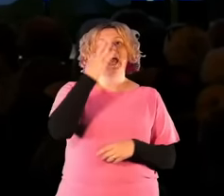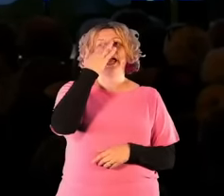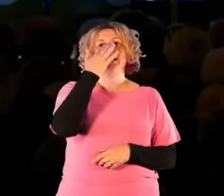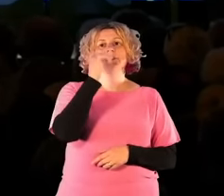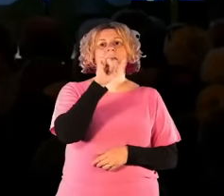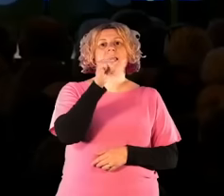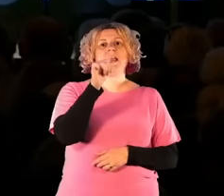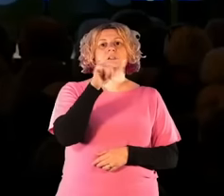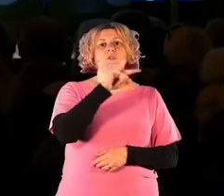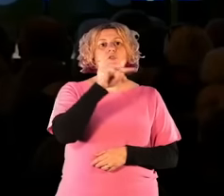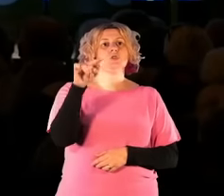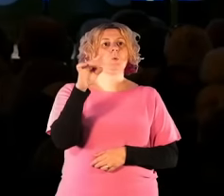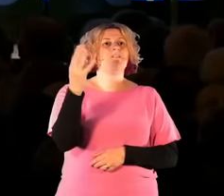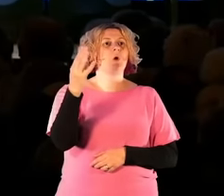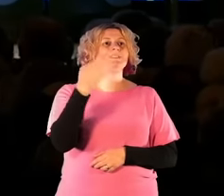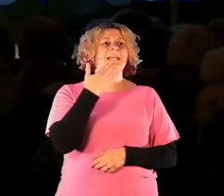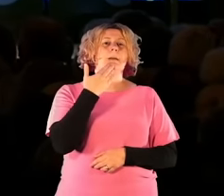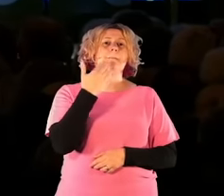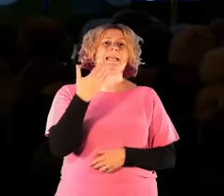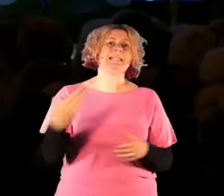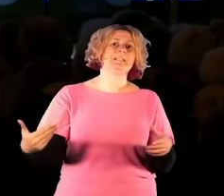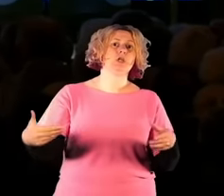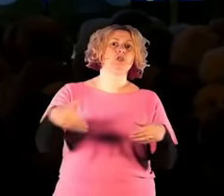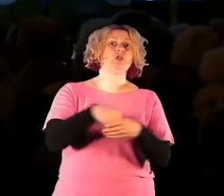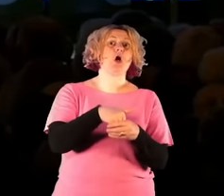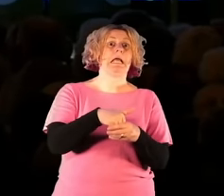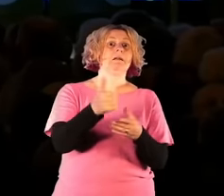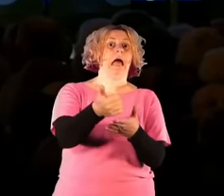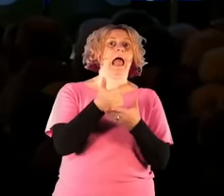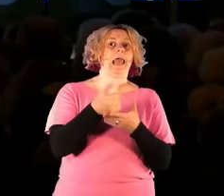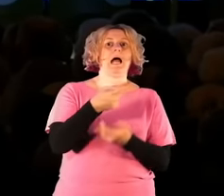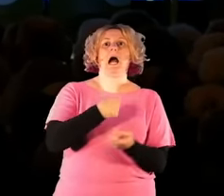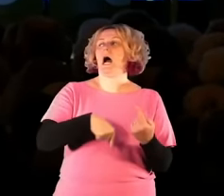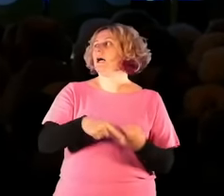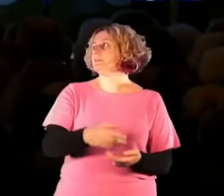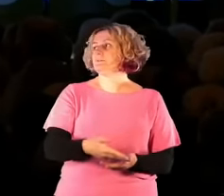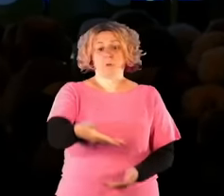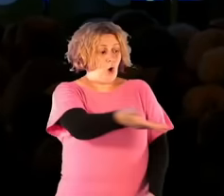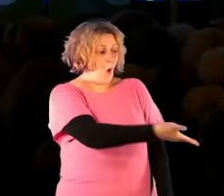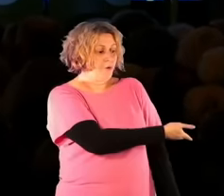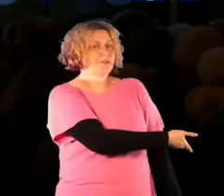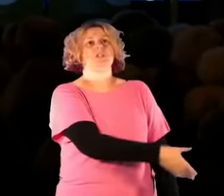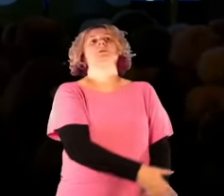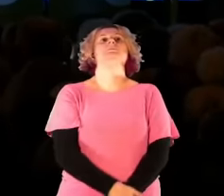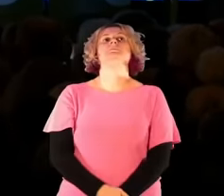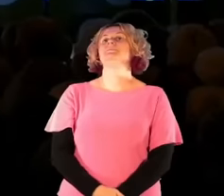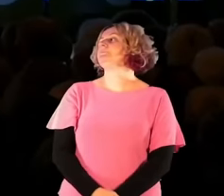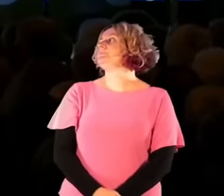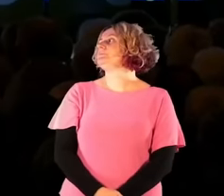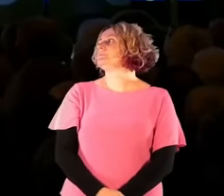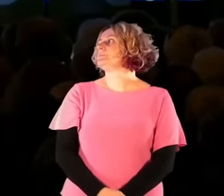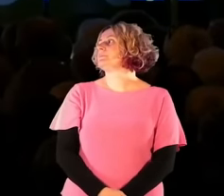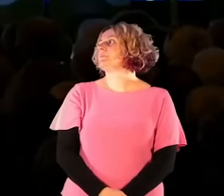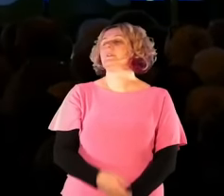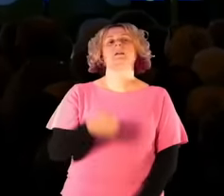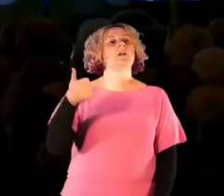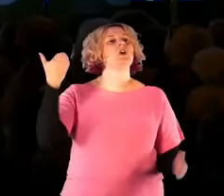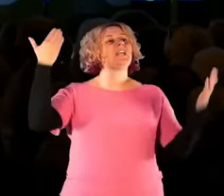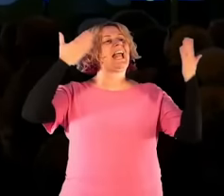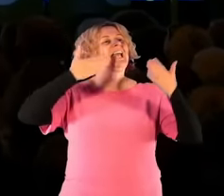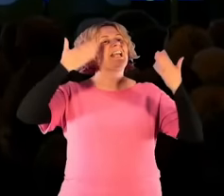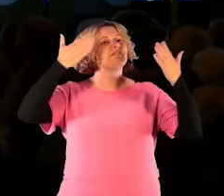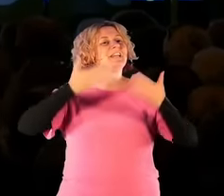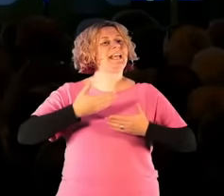please, please join in the actions. But guys, over to you. So good evening, everyone. We're going